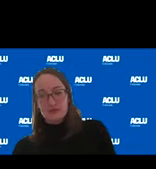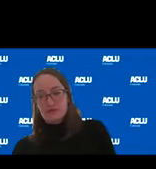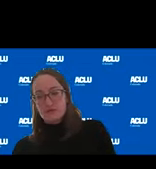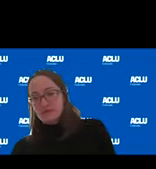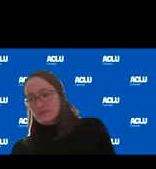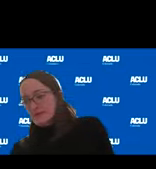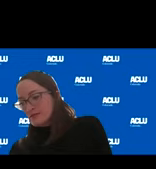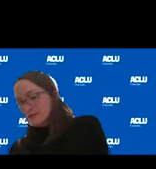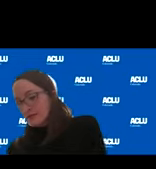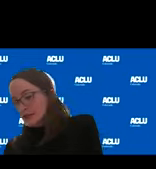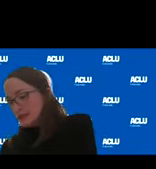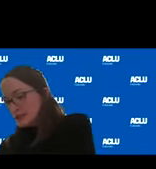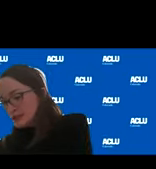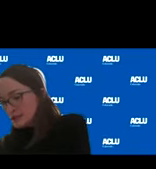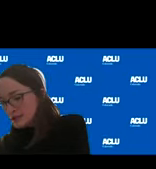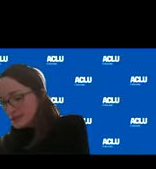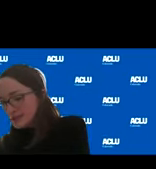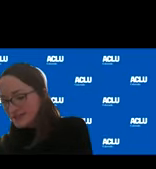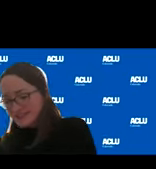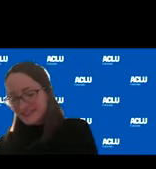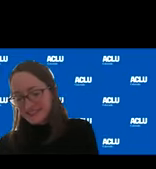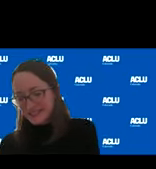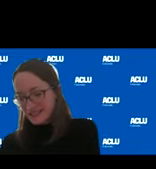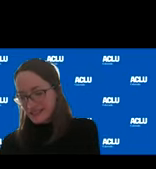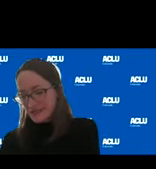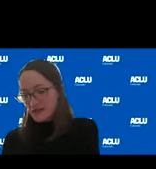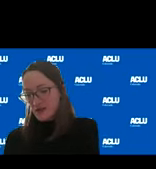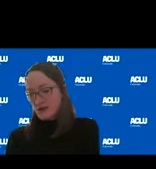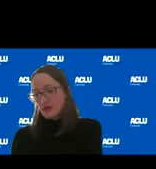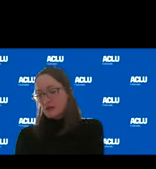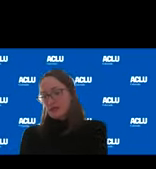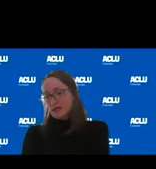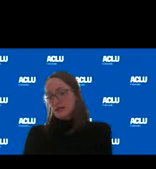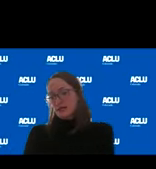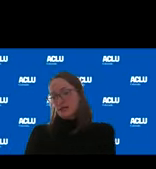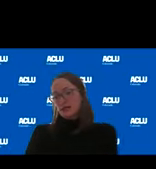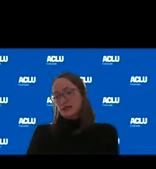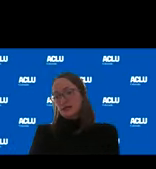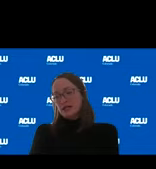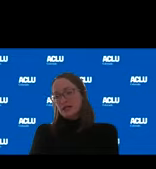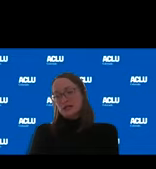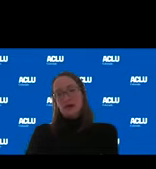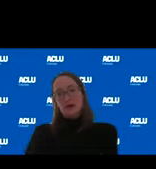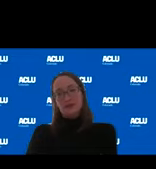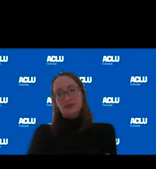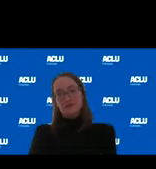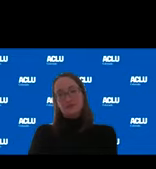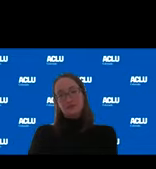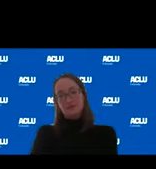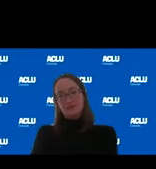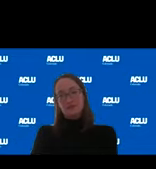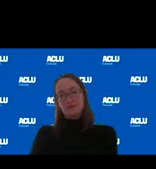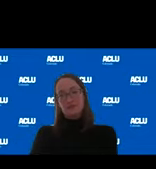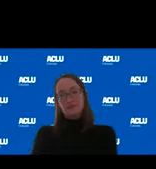the 6th Congressional District. And she has previously worked as an intern with SEIU